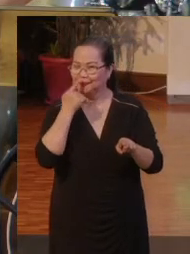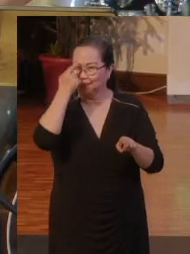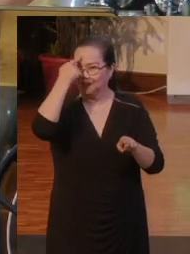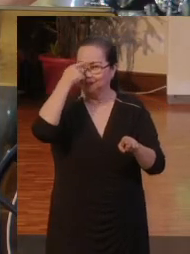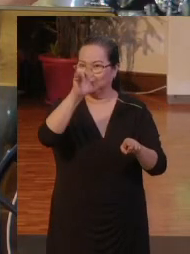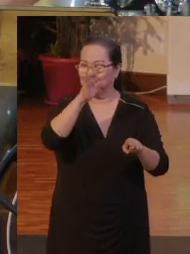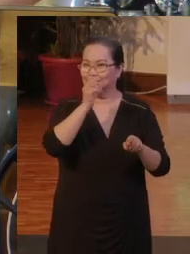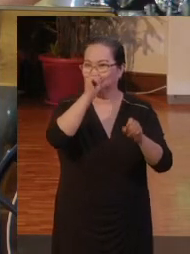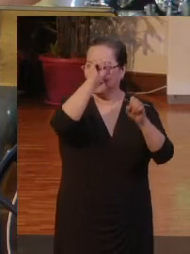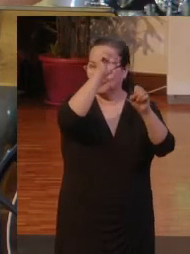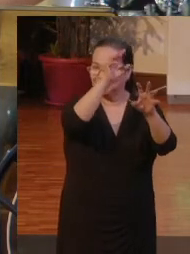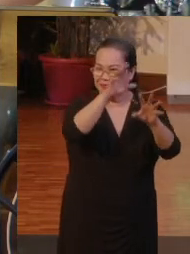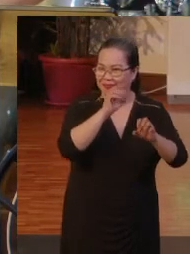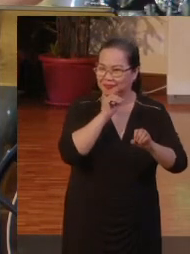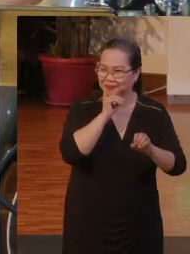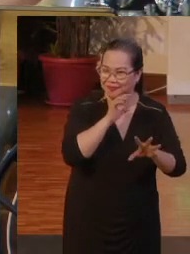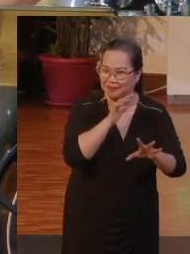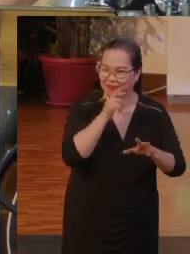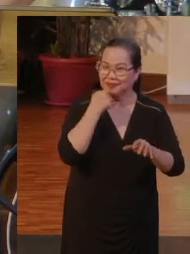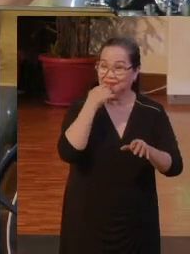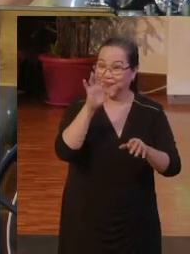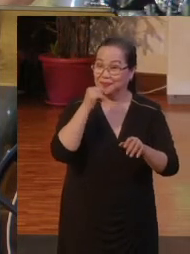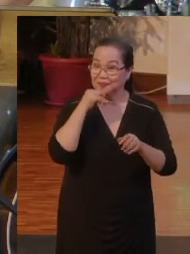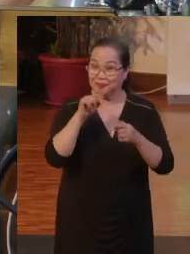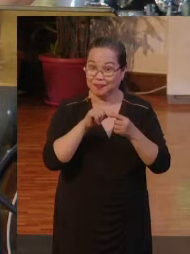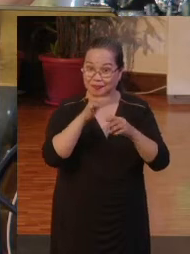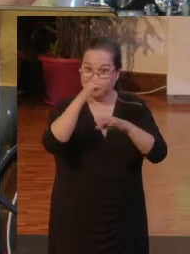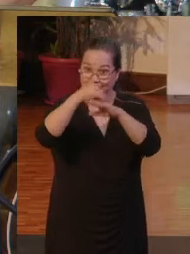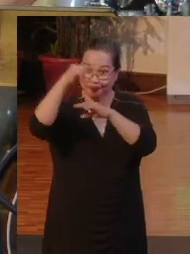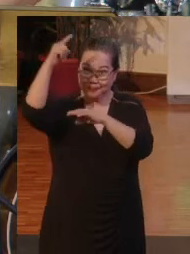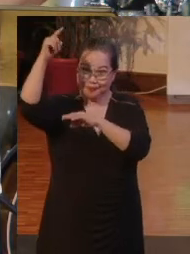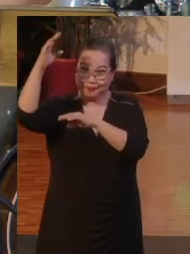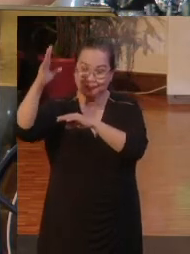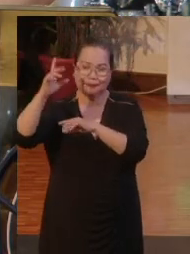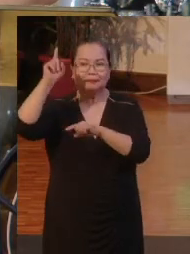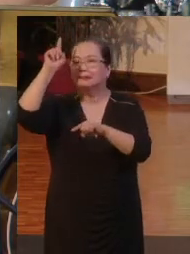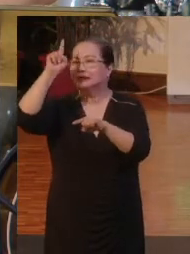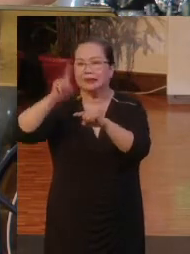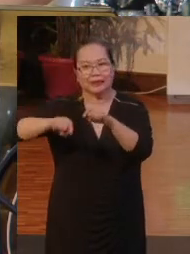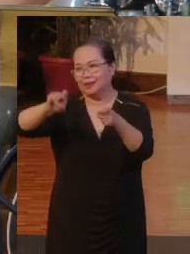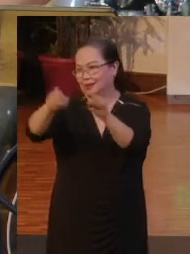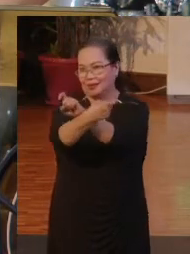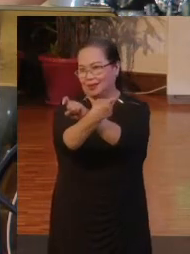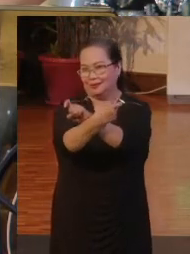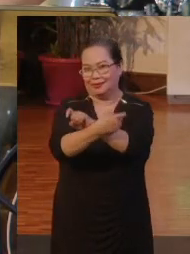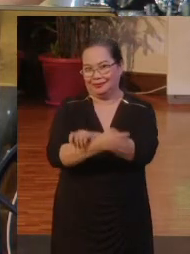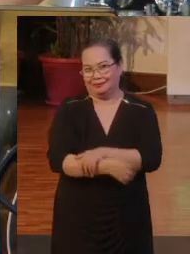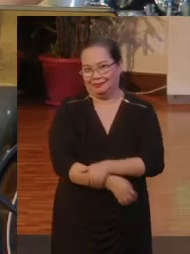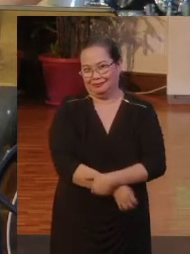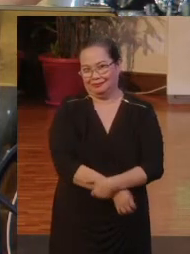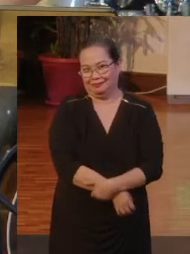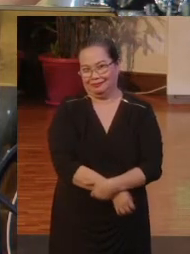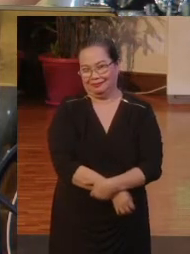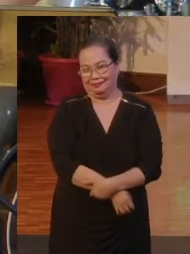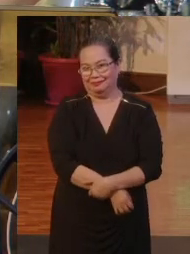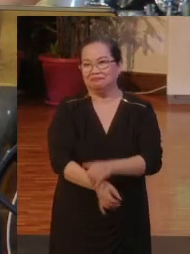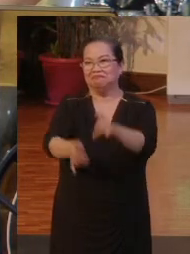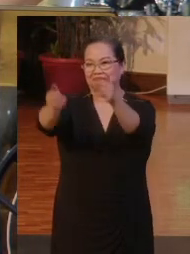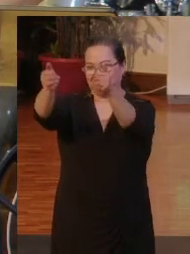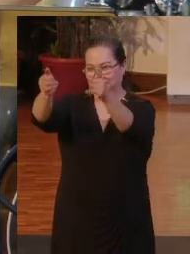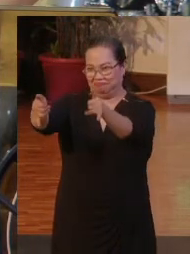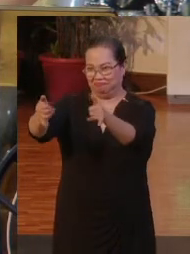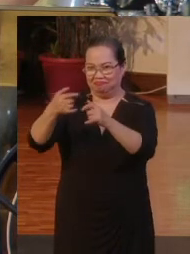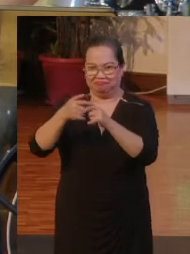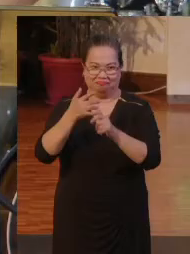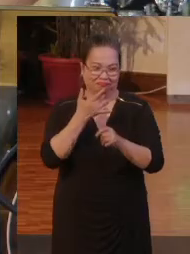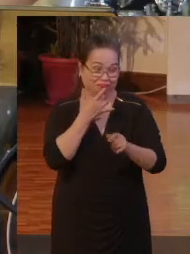their forefathers. For the gifts and the calling of God are irrevocable. For just as you were at one